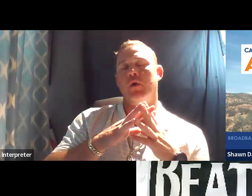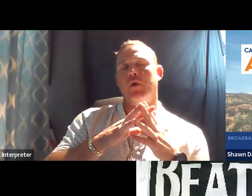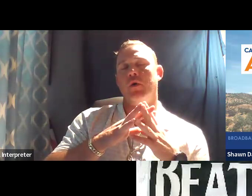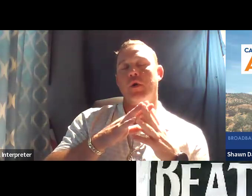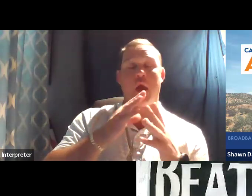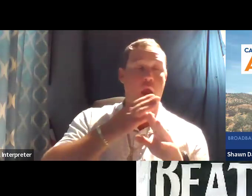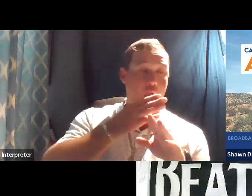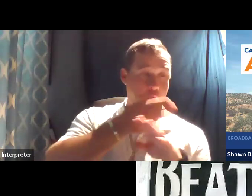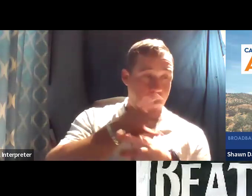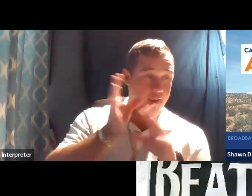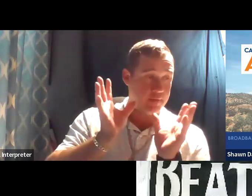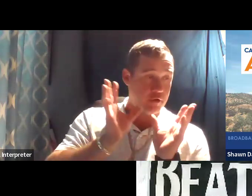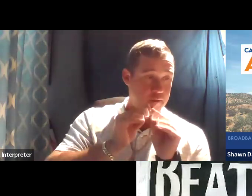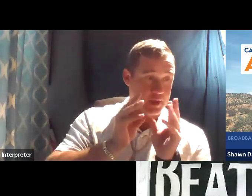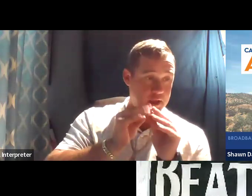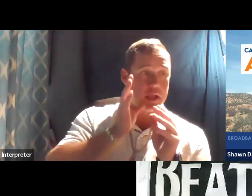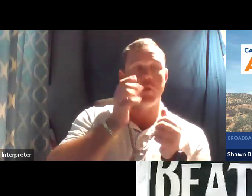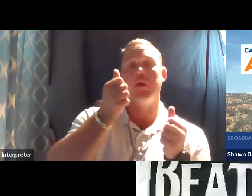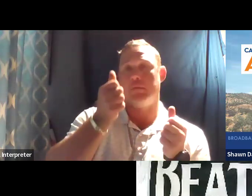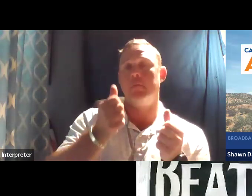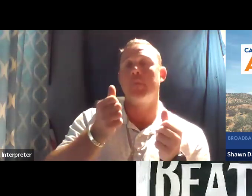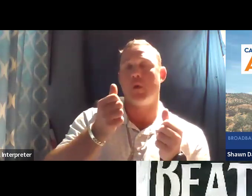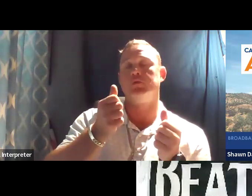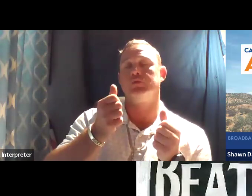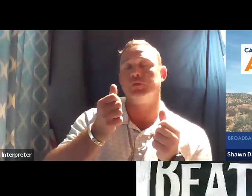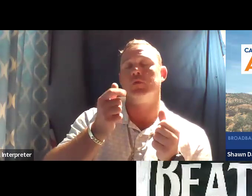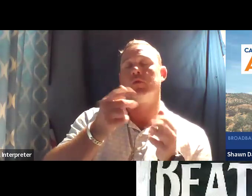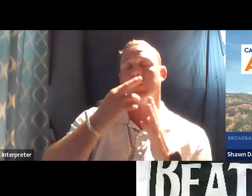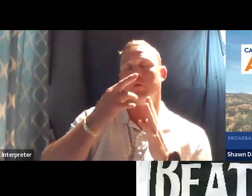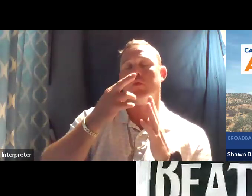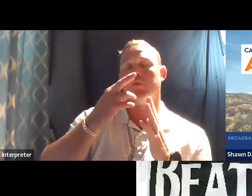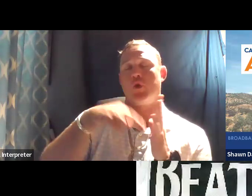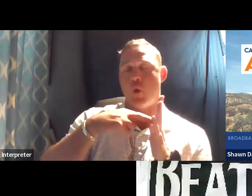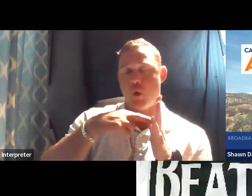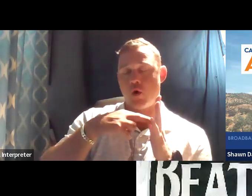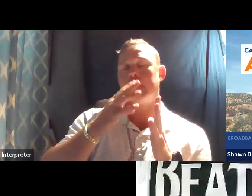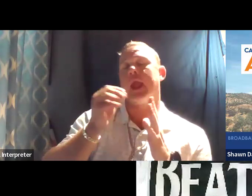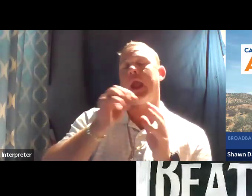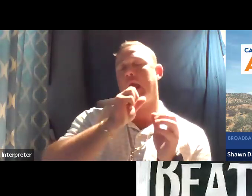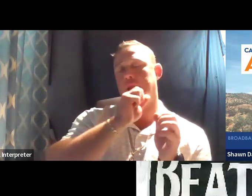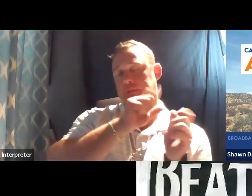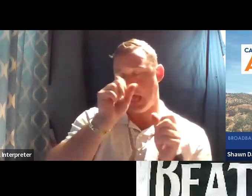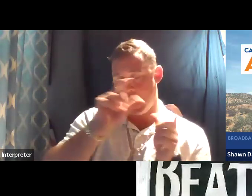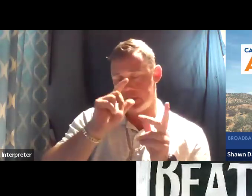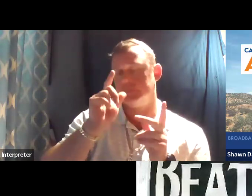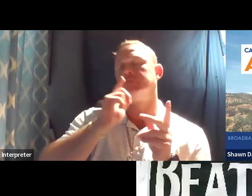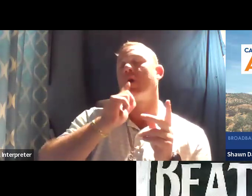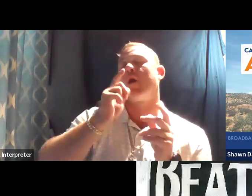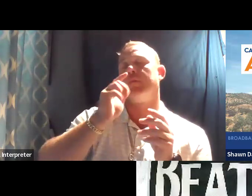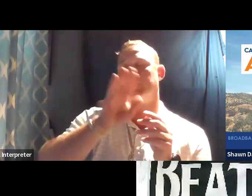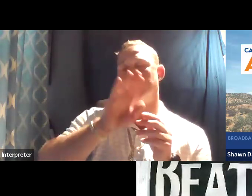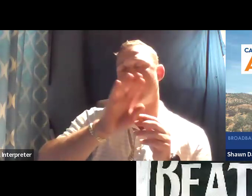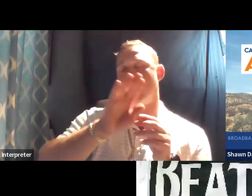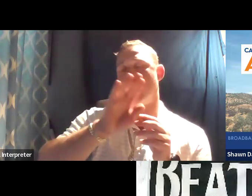this meeting, we will post both the recording and the presentation slides once they're remediated on the Broadband for All portal.